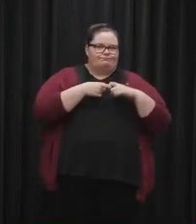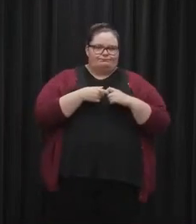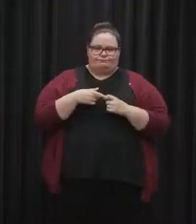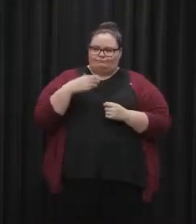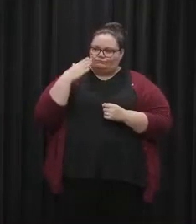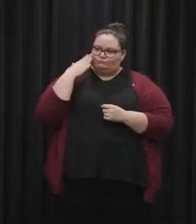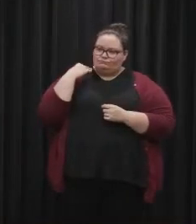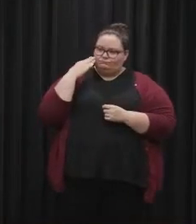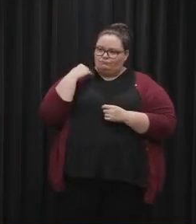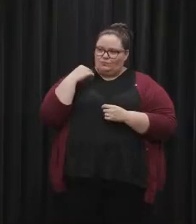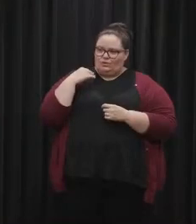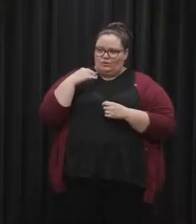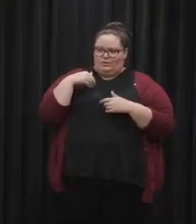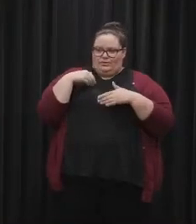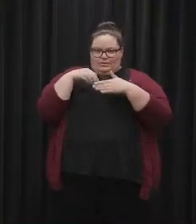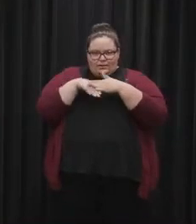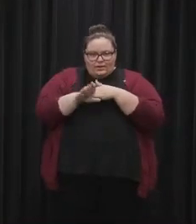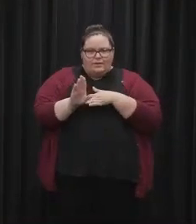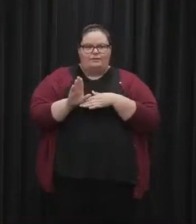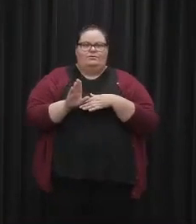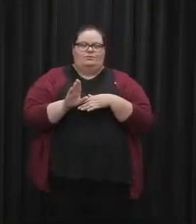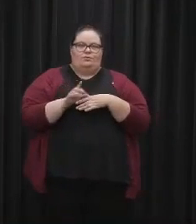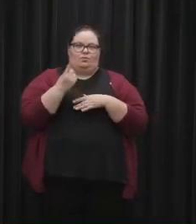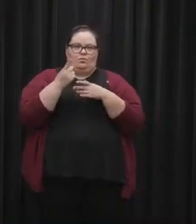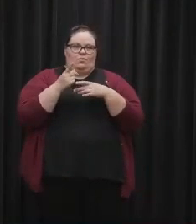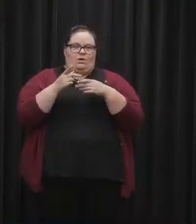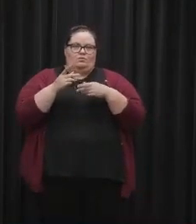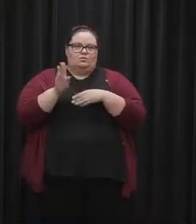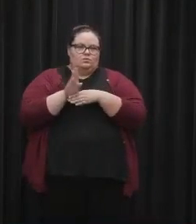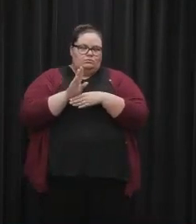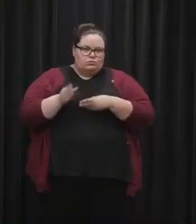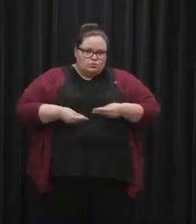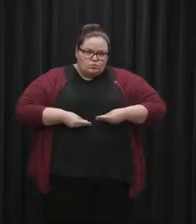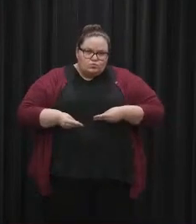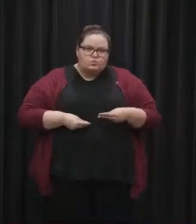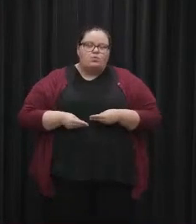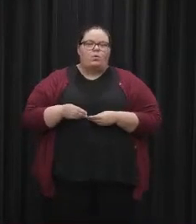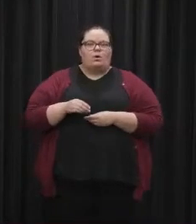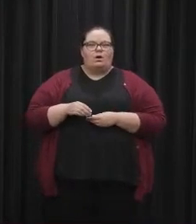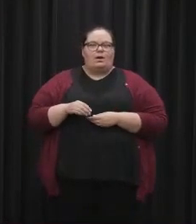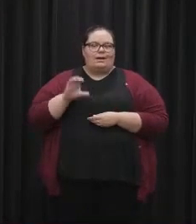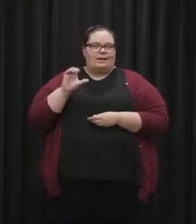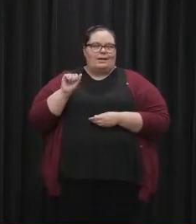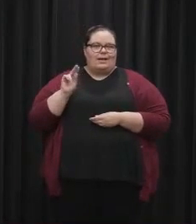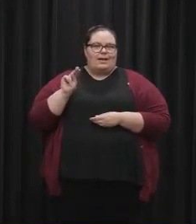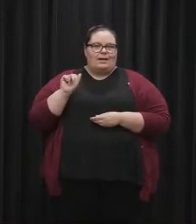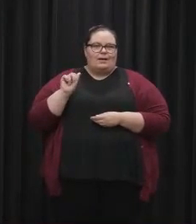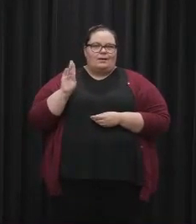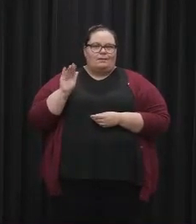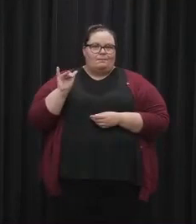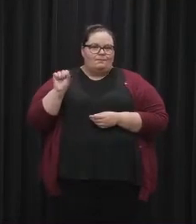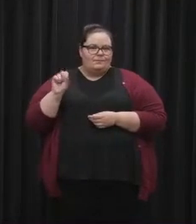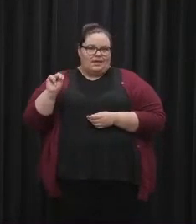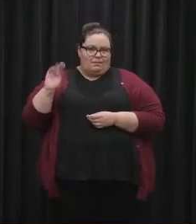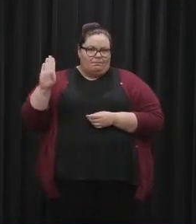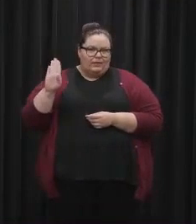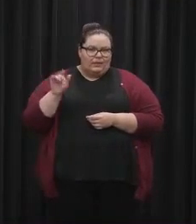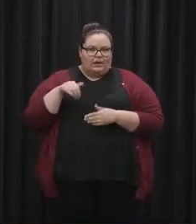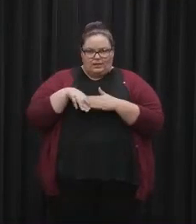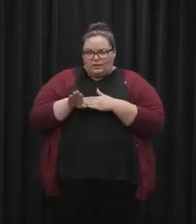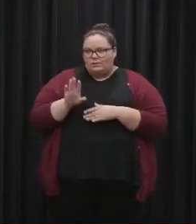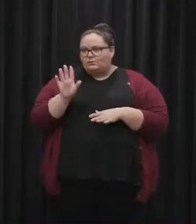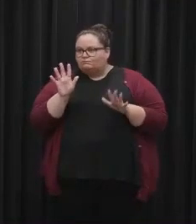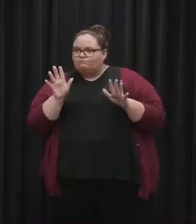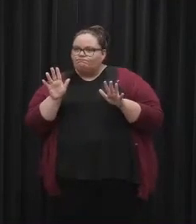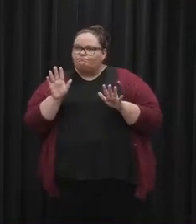MB outlet in my constituency and talking with one of the staff there, and he was saying how he'd been planning for a long time, hadn't